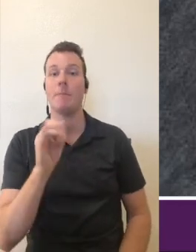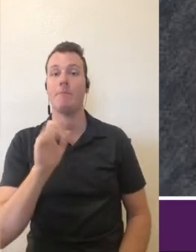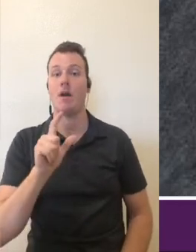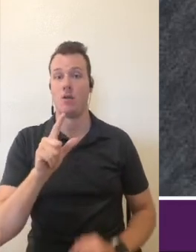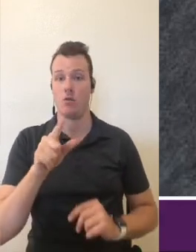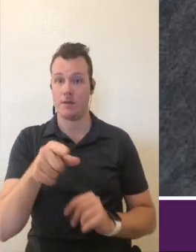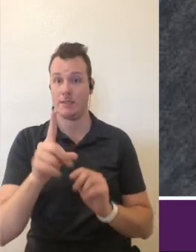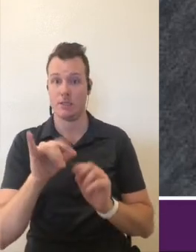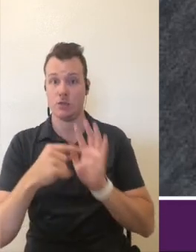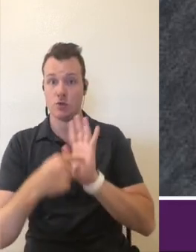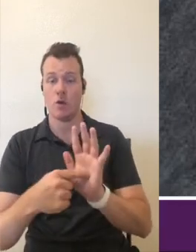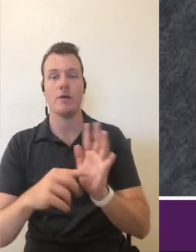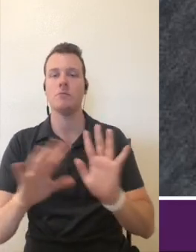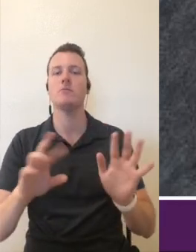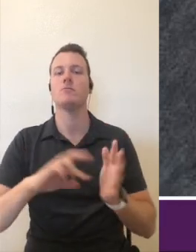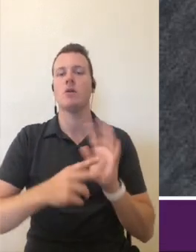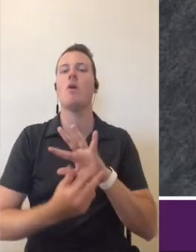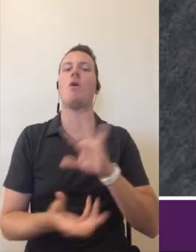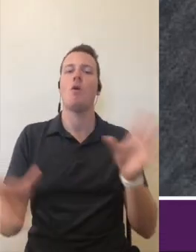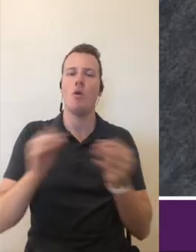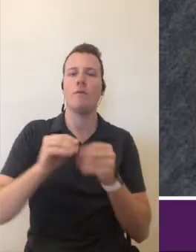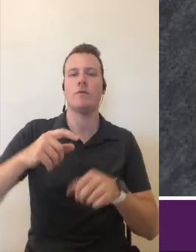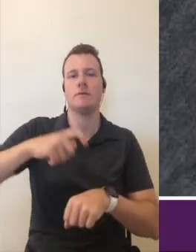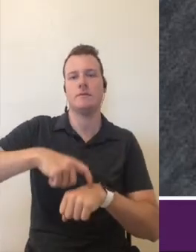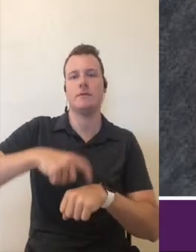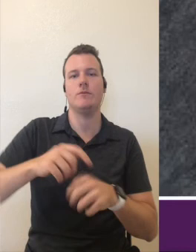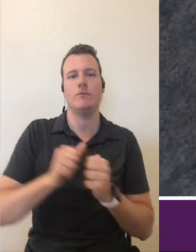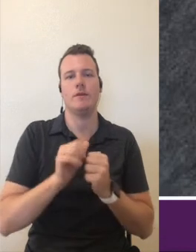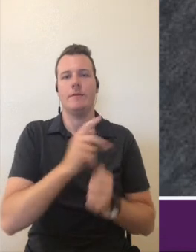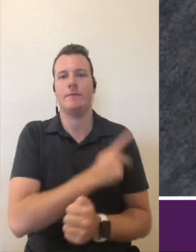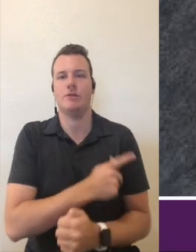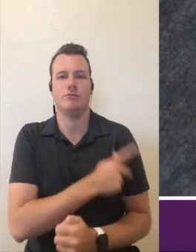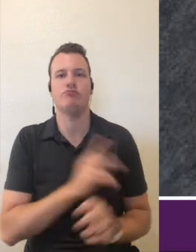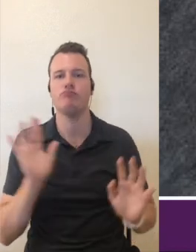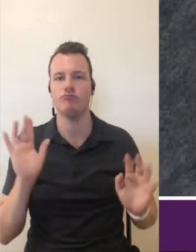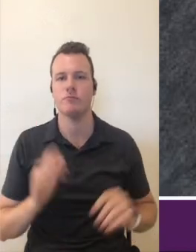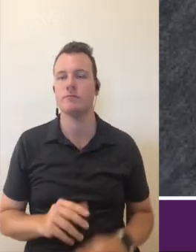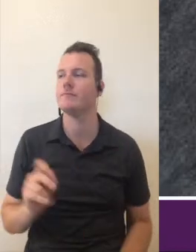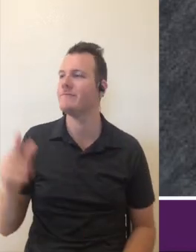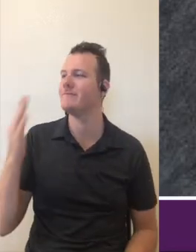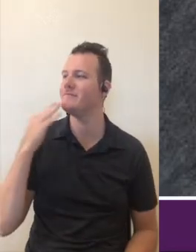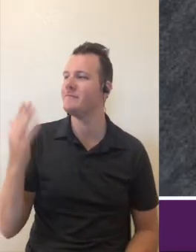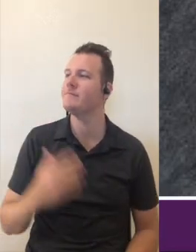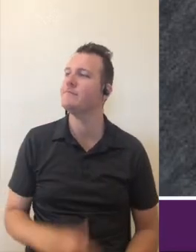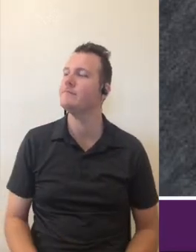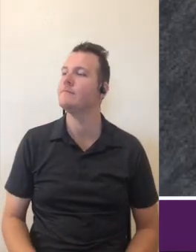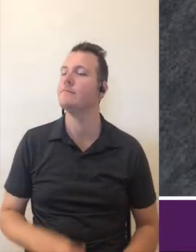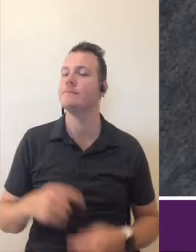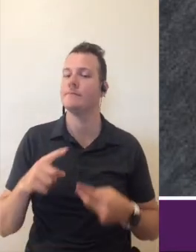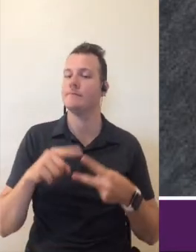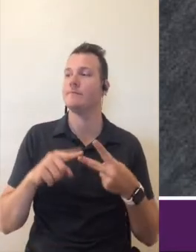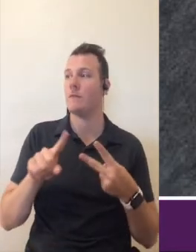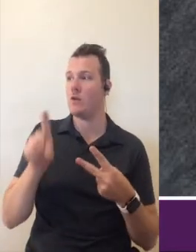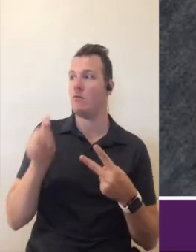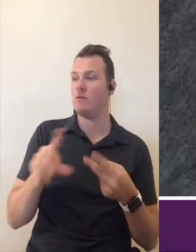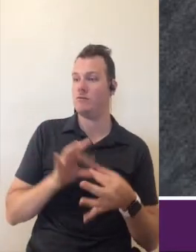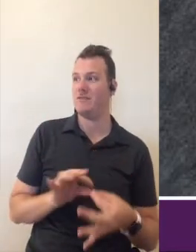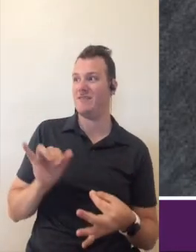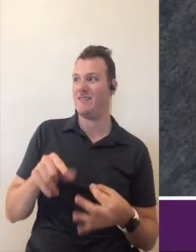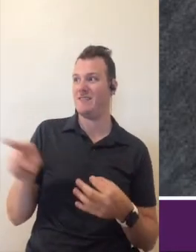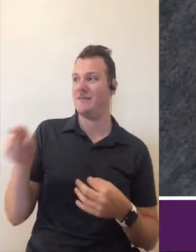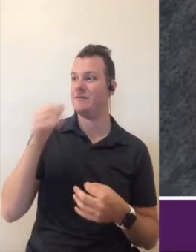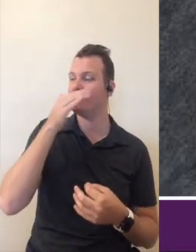calculations? The answer is no. In the model that I showed you, it's just your overall time with a patient. Okay. Thank